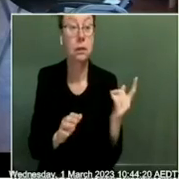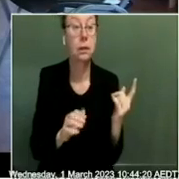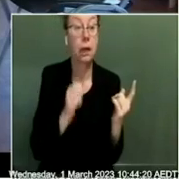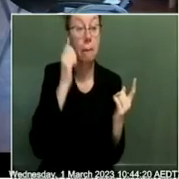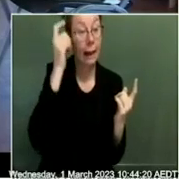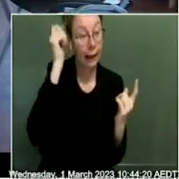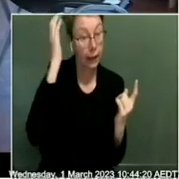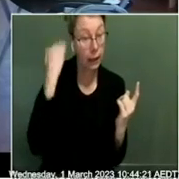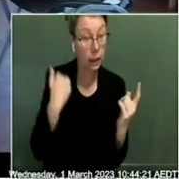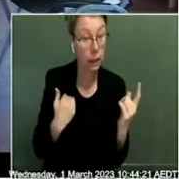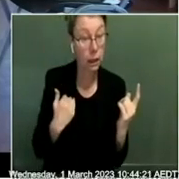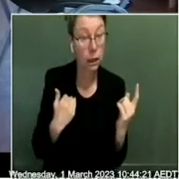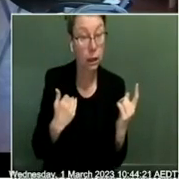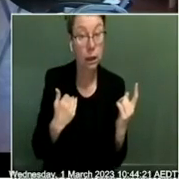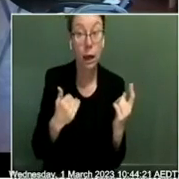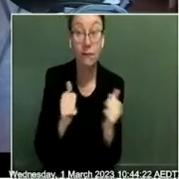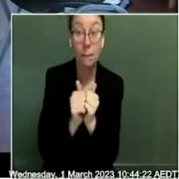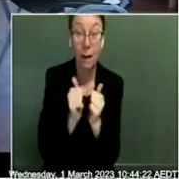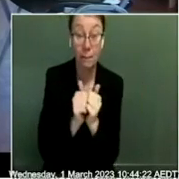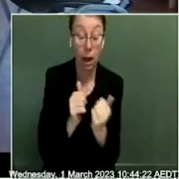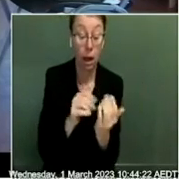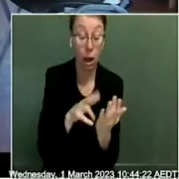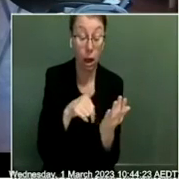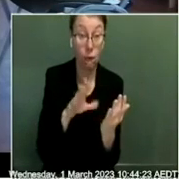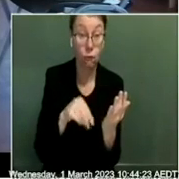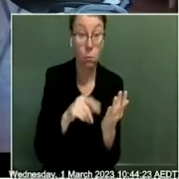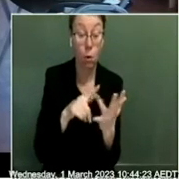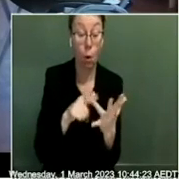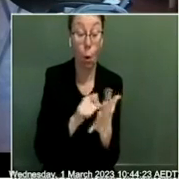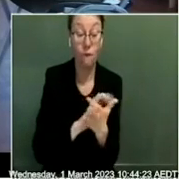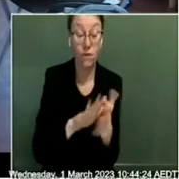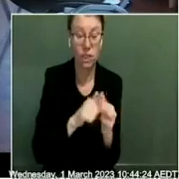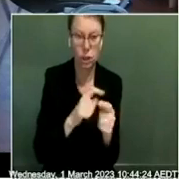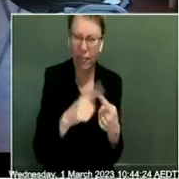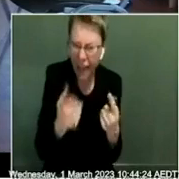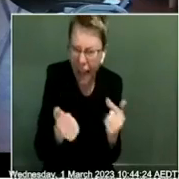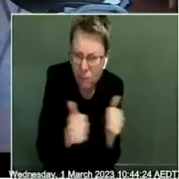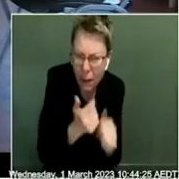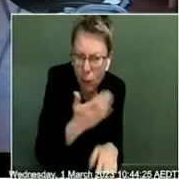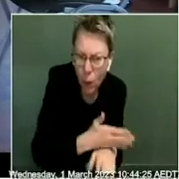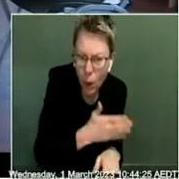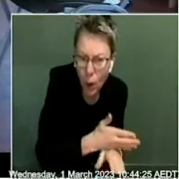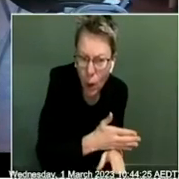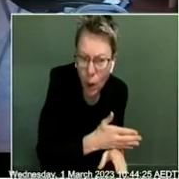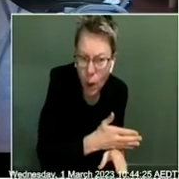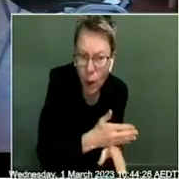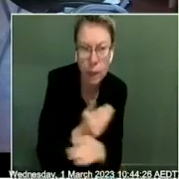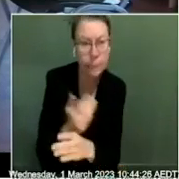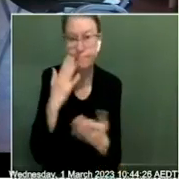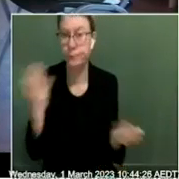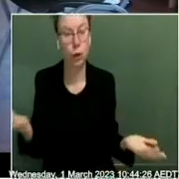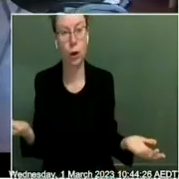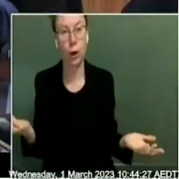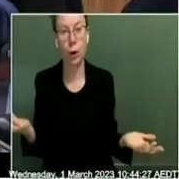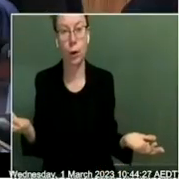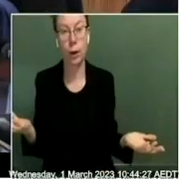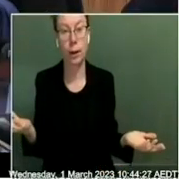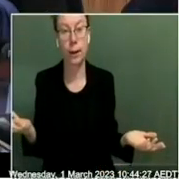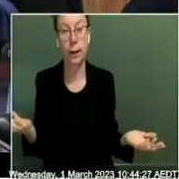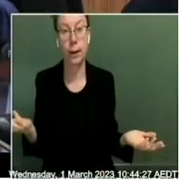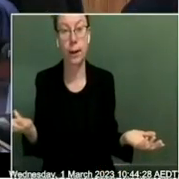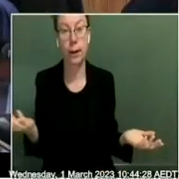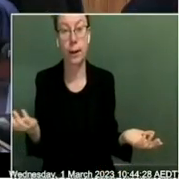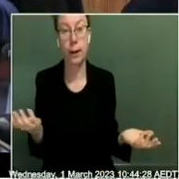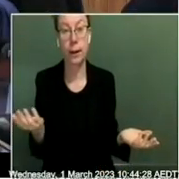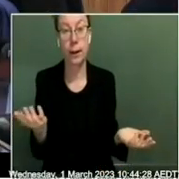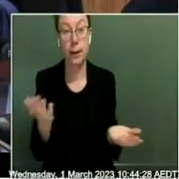Yeah. Do they have records? Well, this is well, what we don't know. All my spiral Tina has got records of when she went there. Yeah. And then her